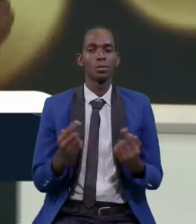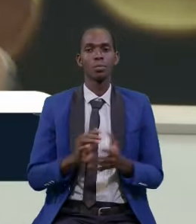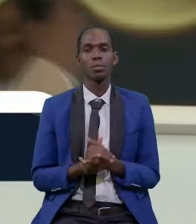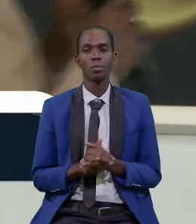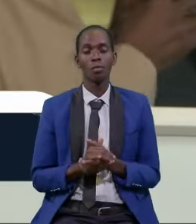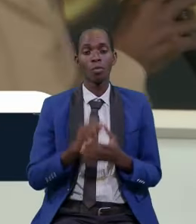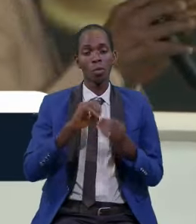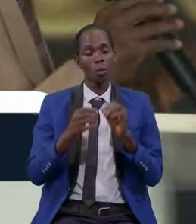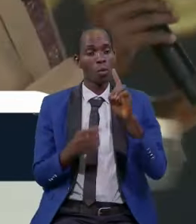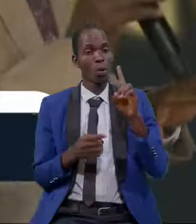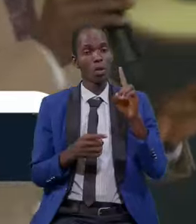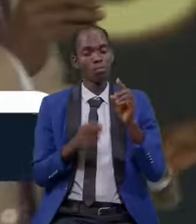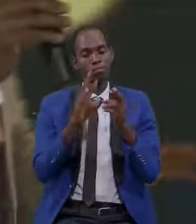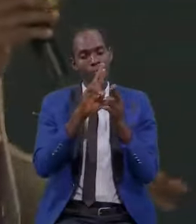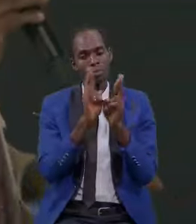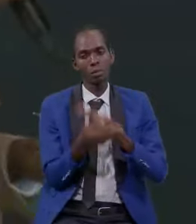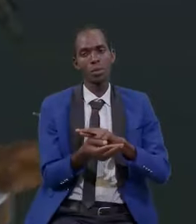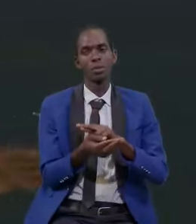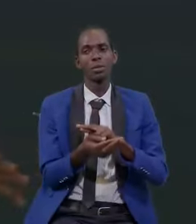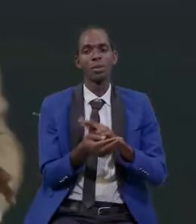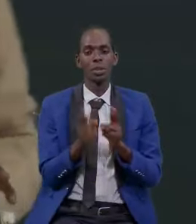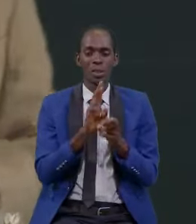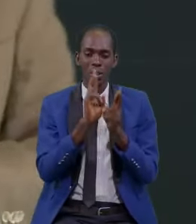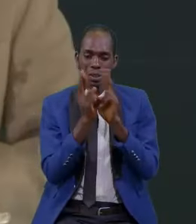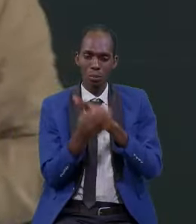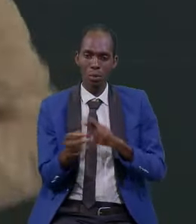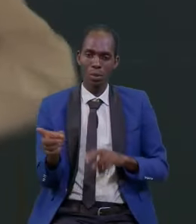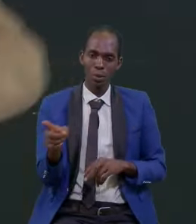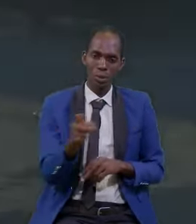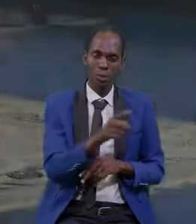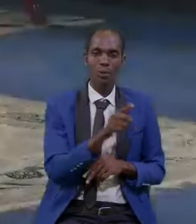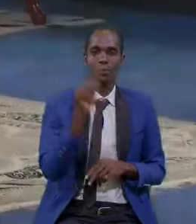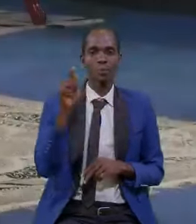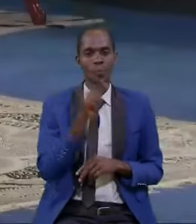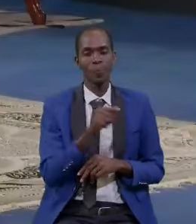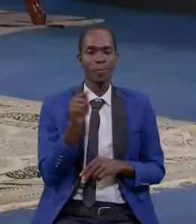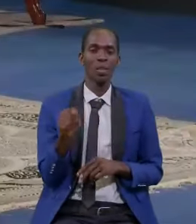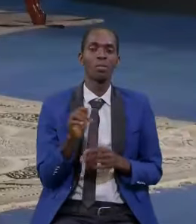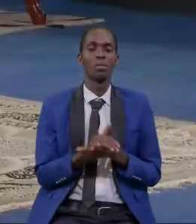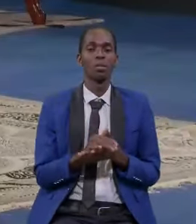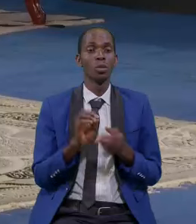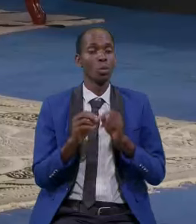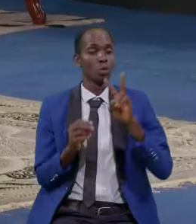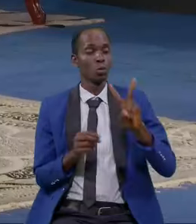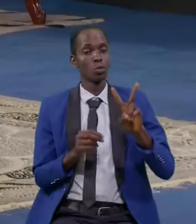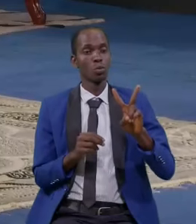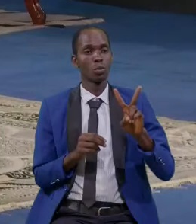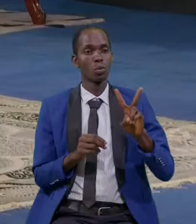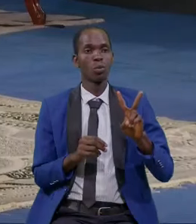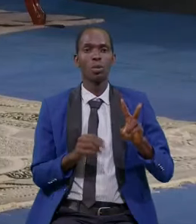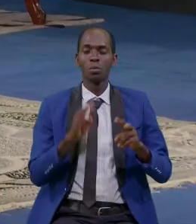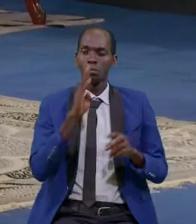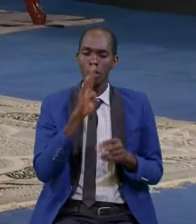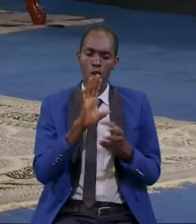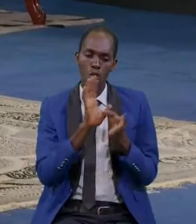one, repentance. Repent ye therefore. Number two, and be converted, be